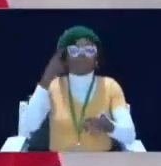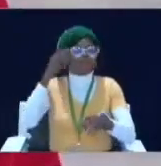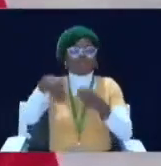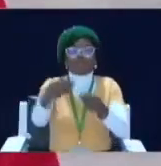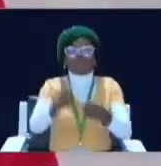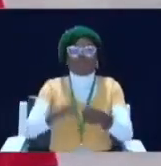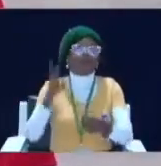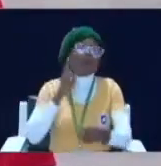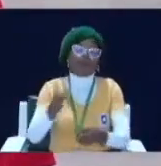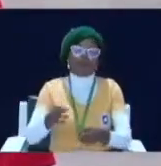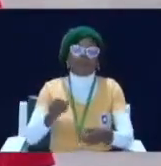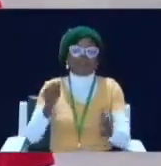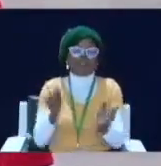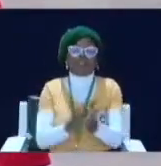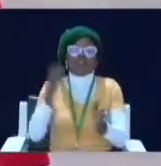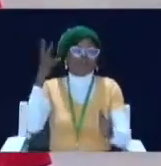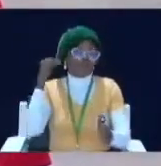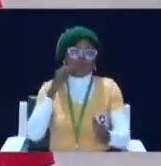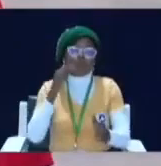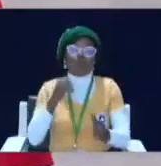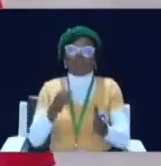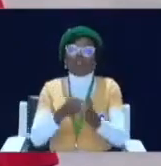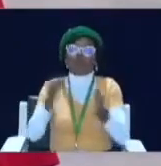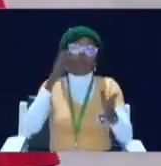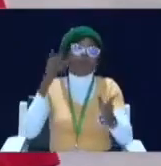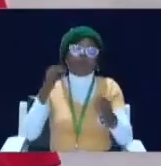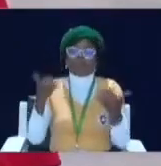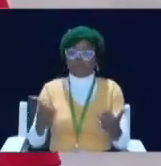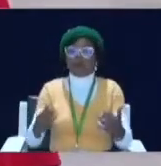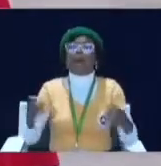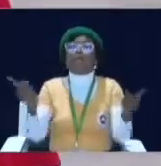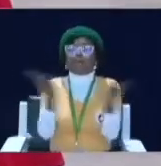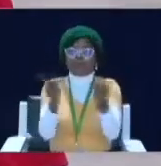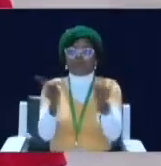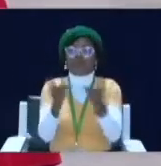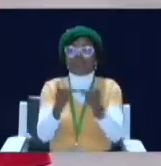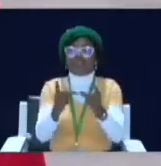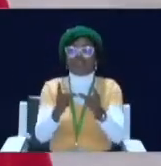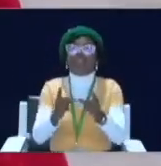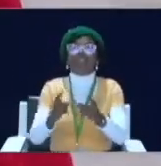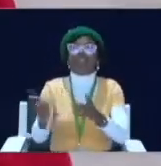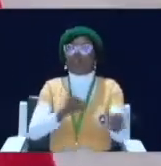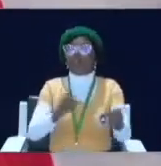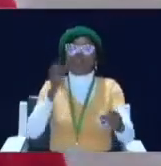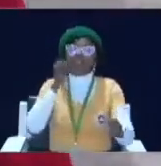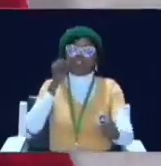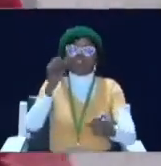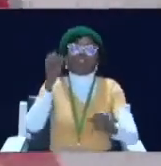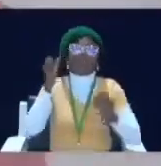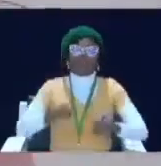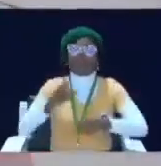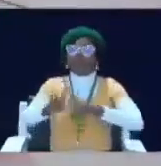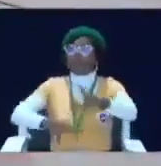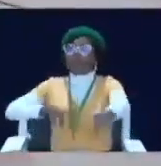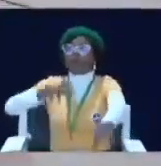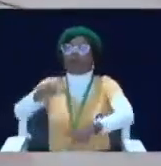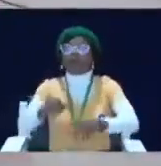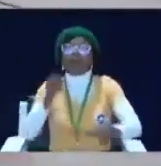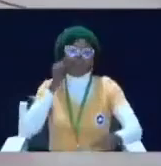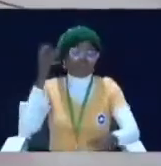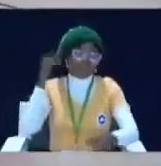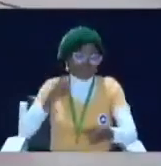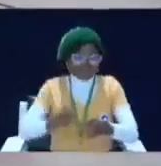was perfectly done. Today, she can walk perfectly. She's no longer bending like